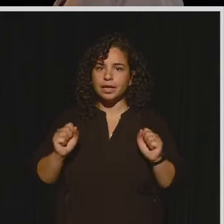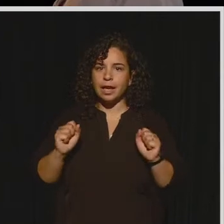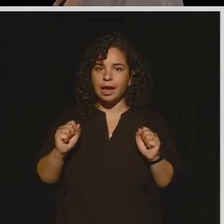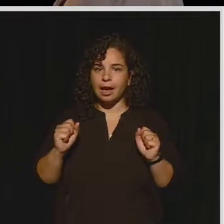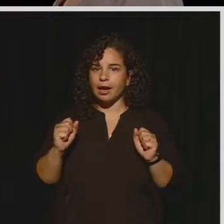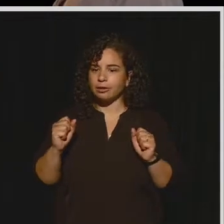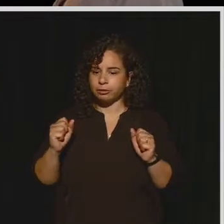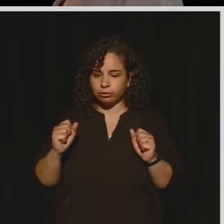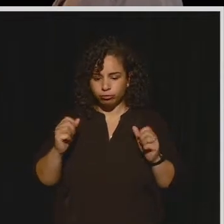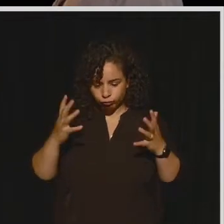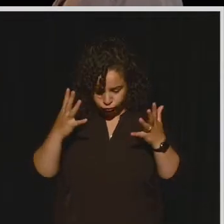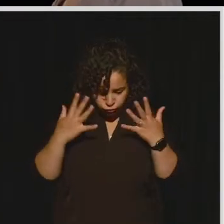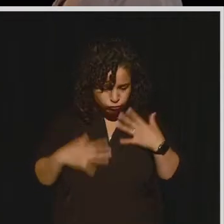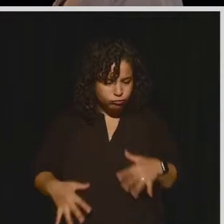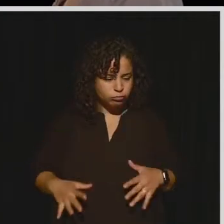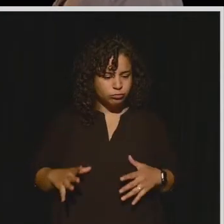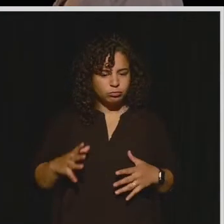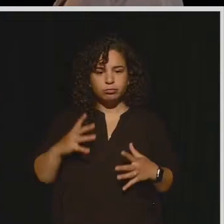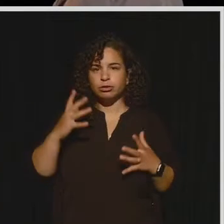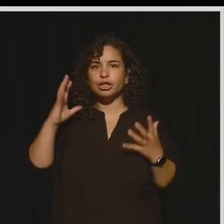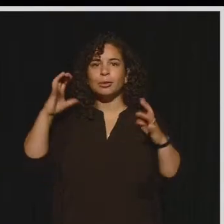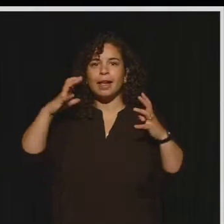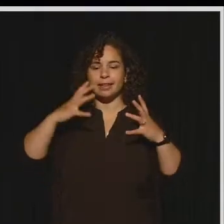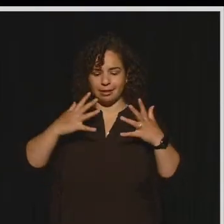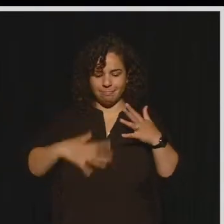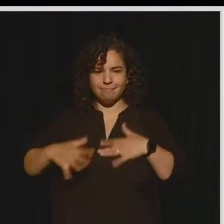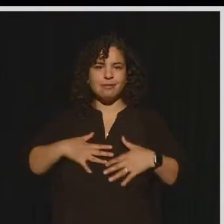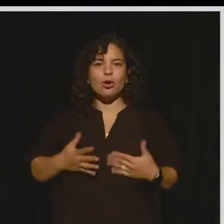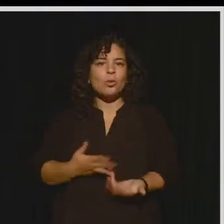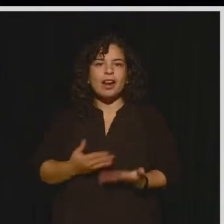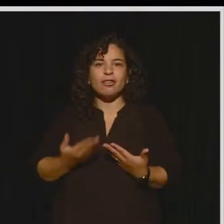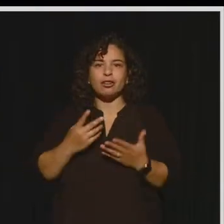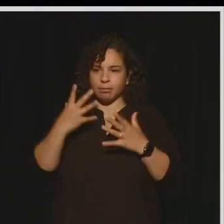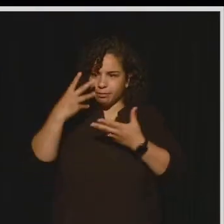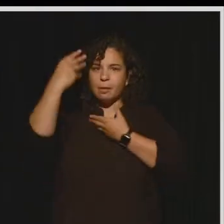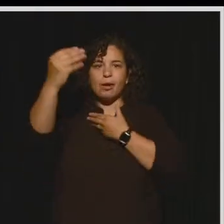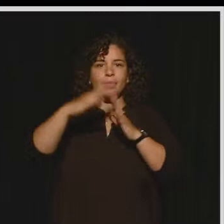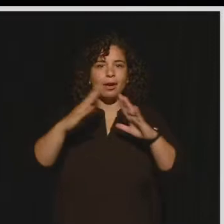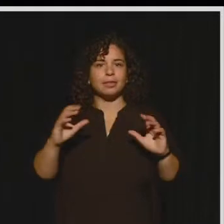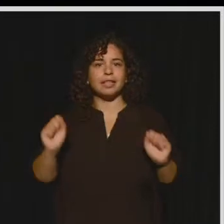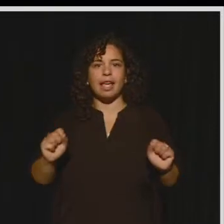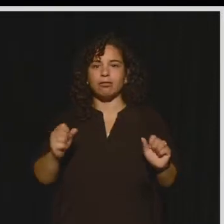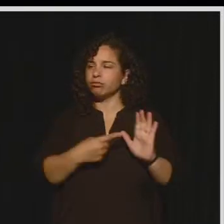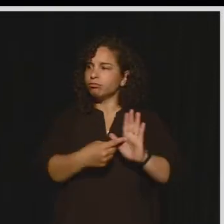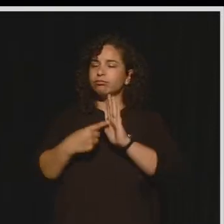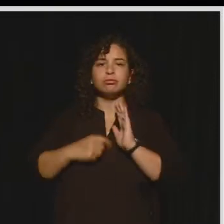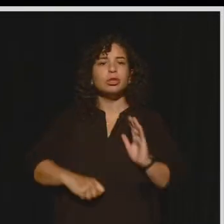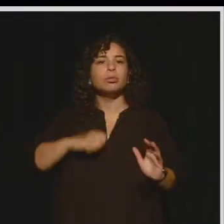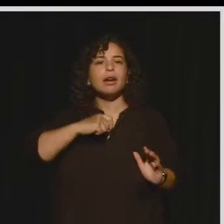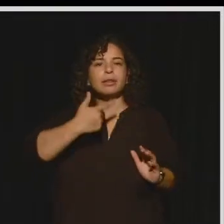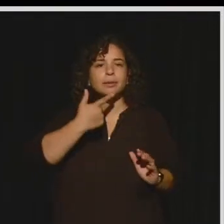covered whatever, or to just stand up and say, I am a proud lesbian.